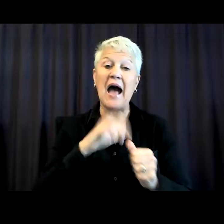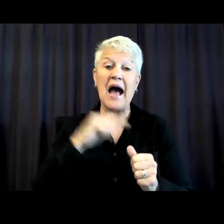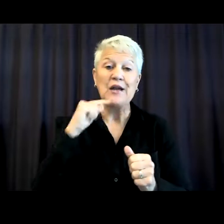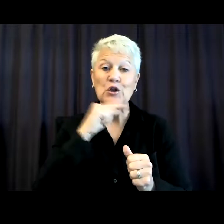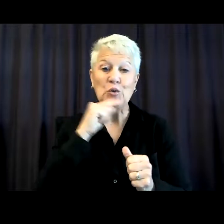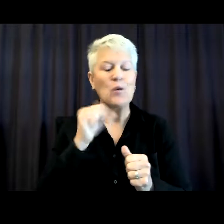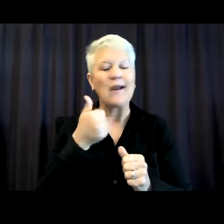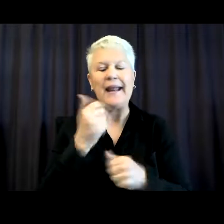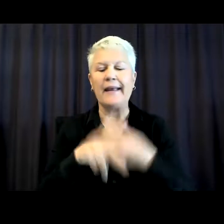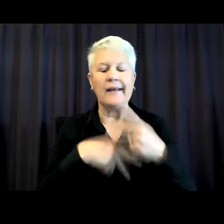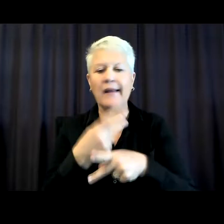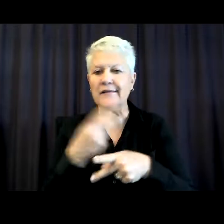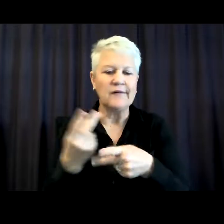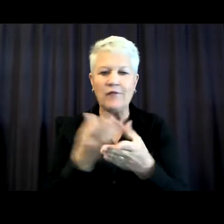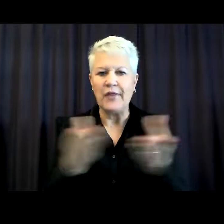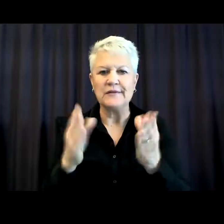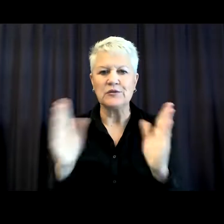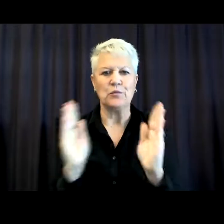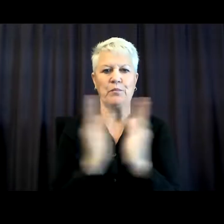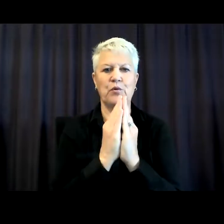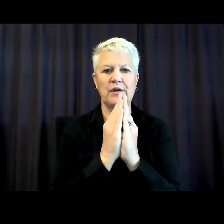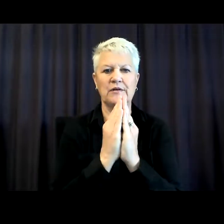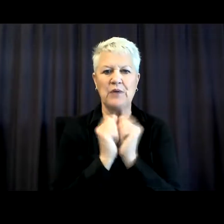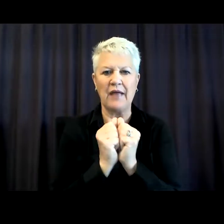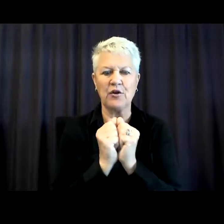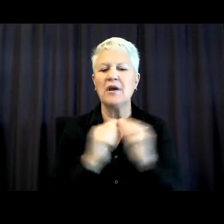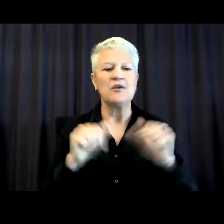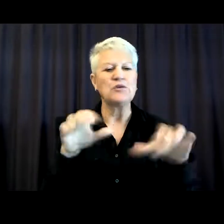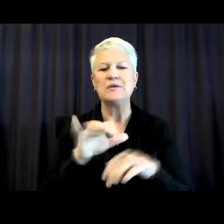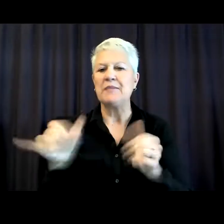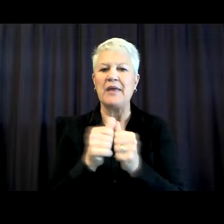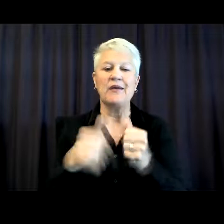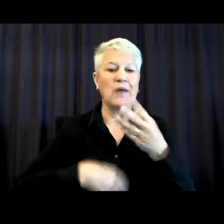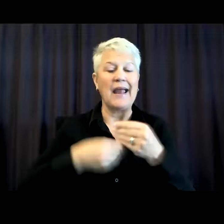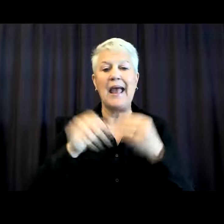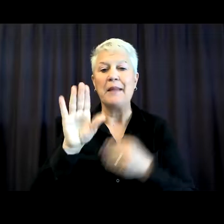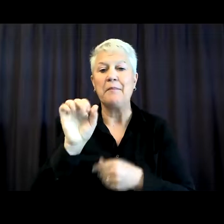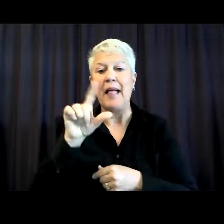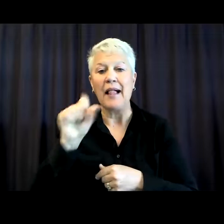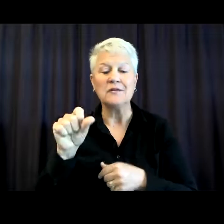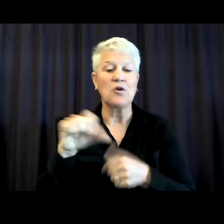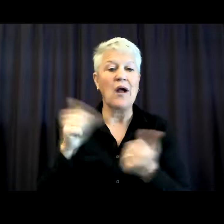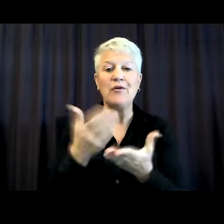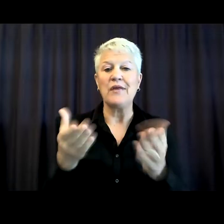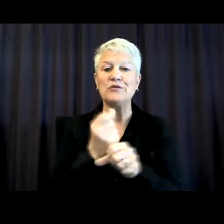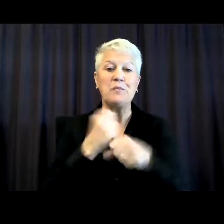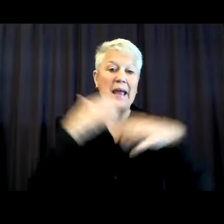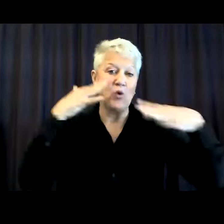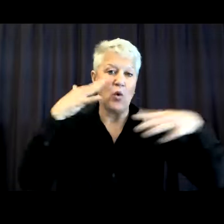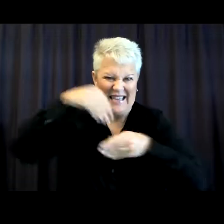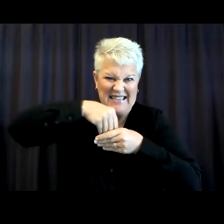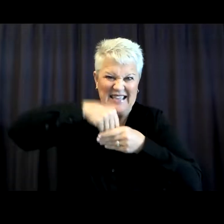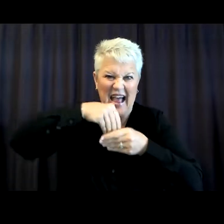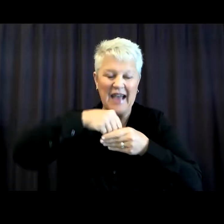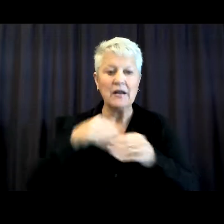kind of a thing, whatever would put these together. You can do the same thing, add bells or other sound making things inside these. And on